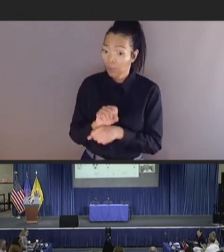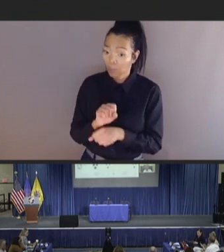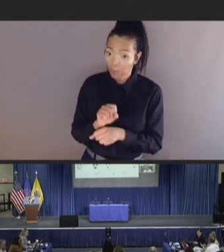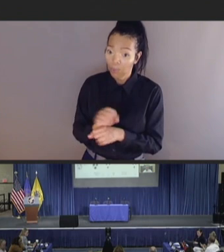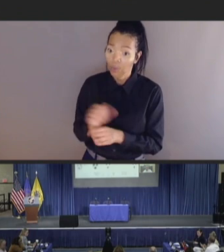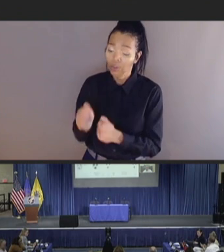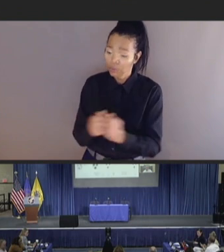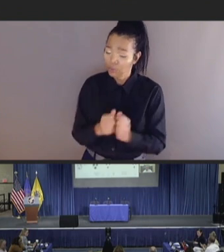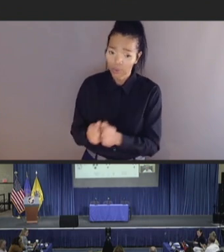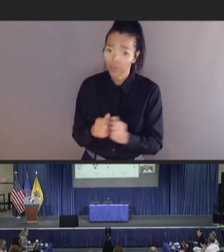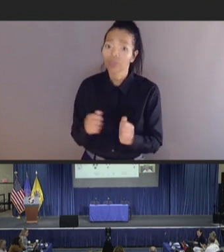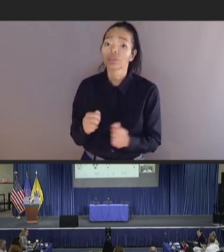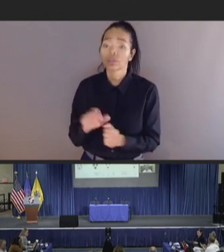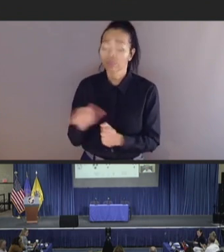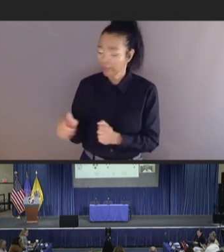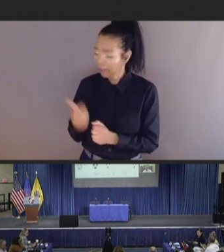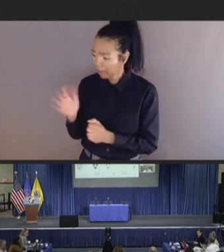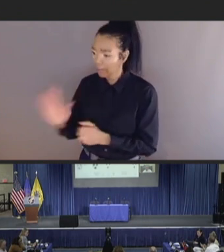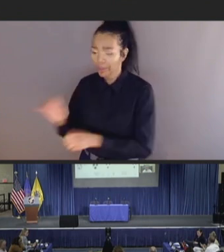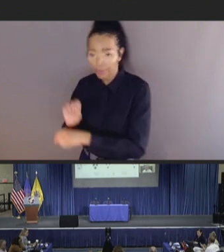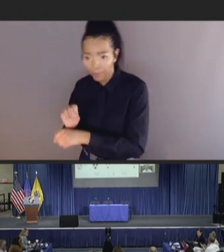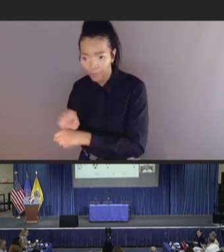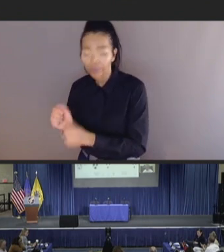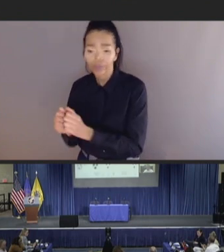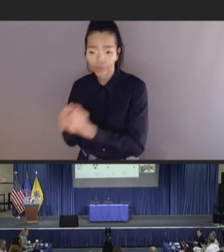work that published together with